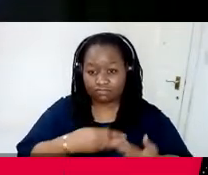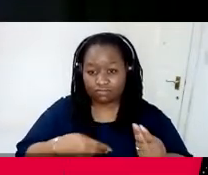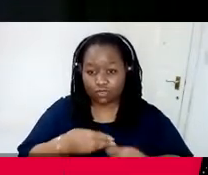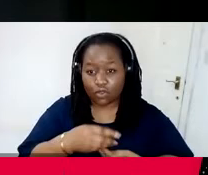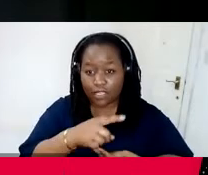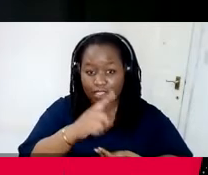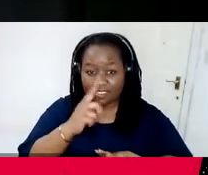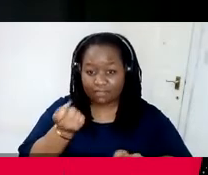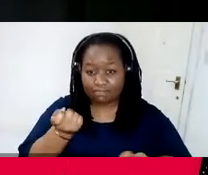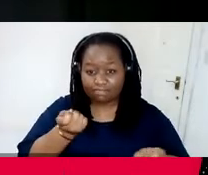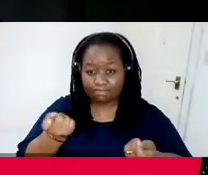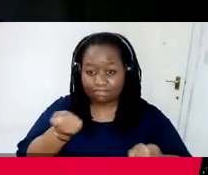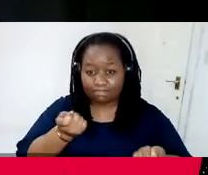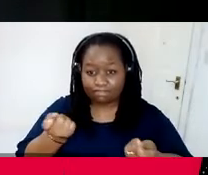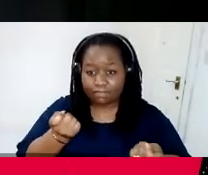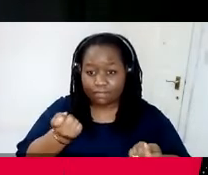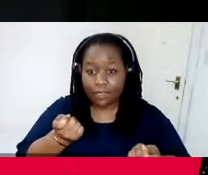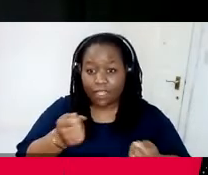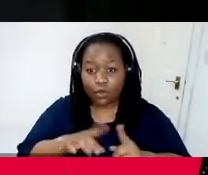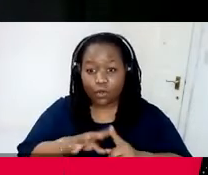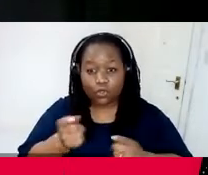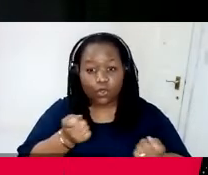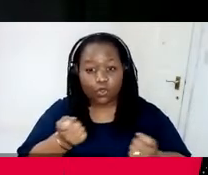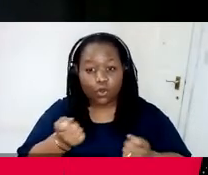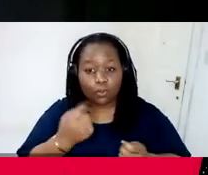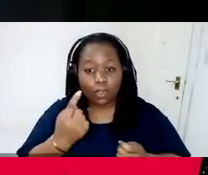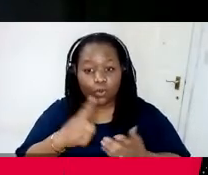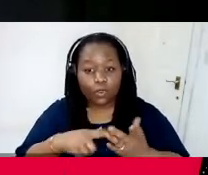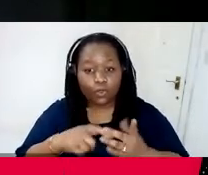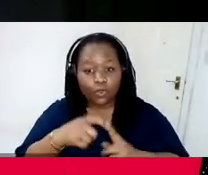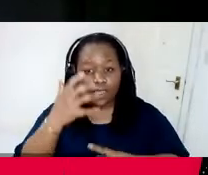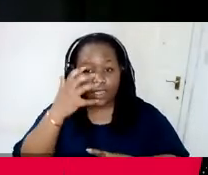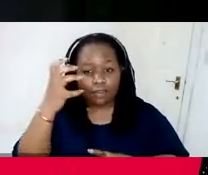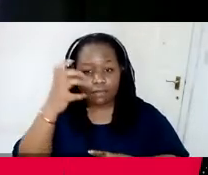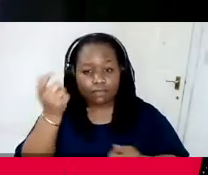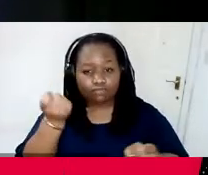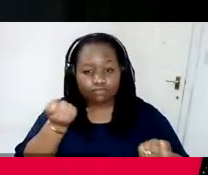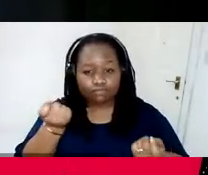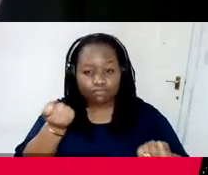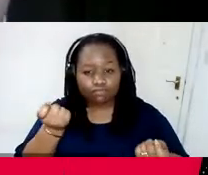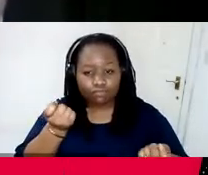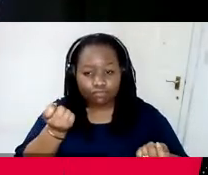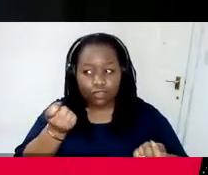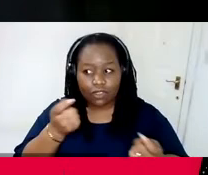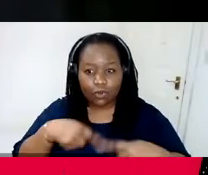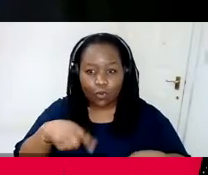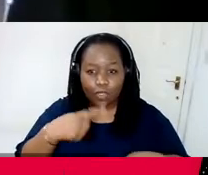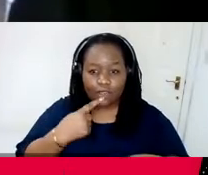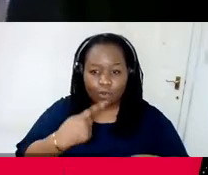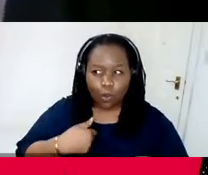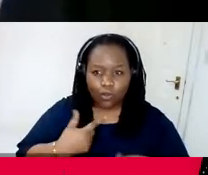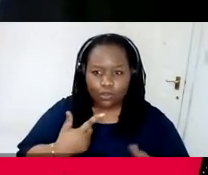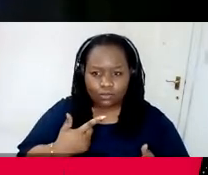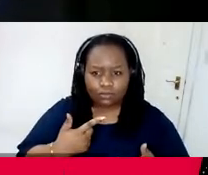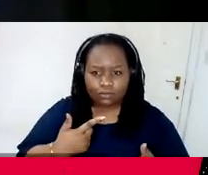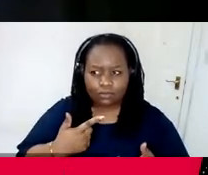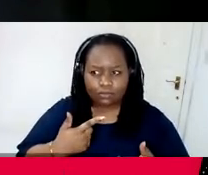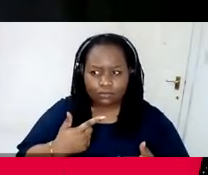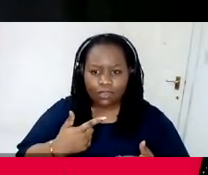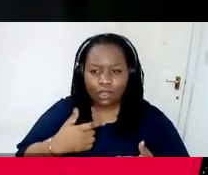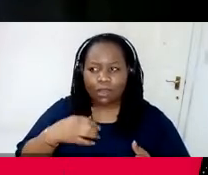is mediated and supposedly controlled by the UK government. And we are told over and over again that this is